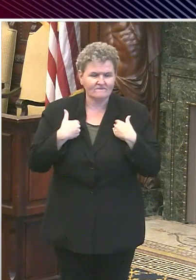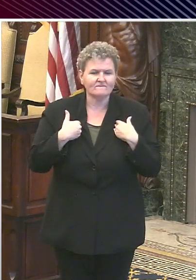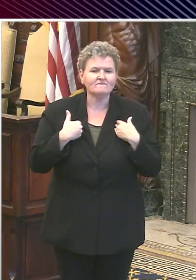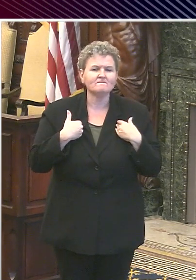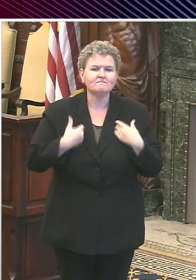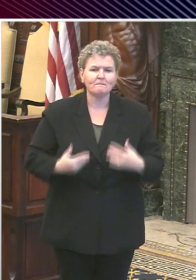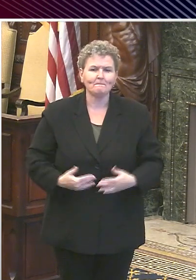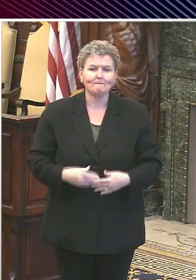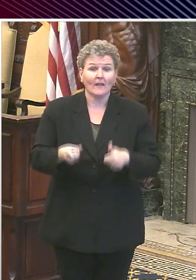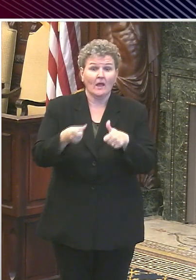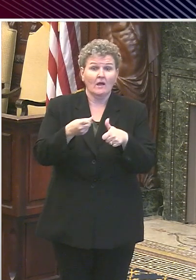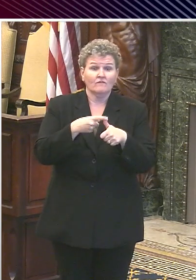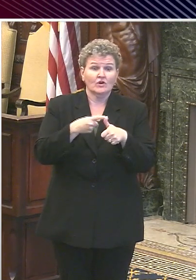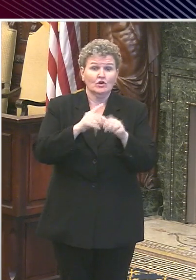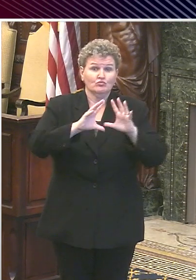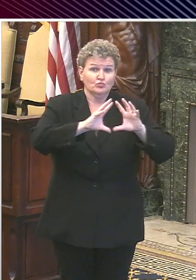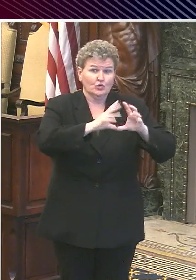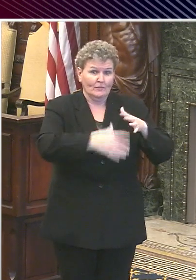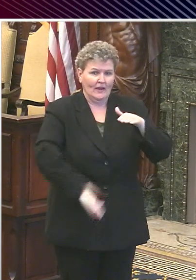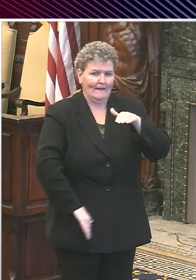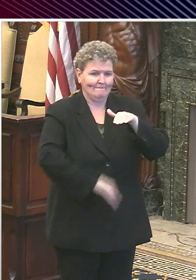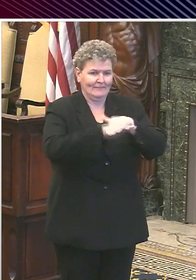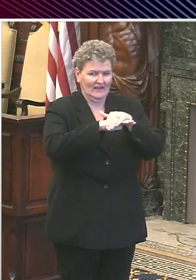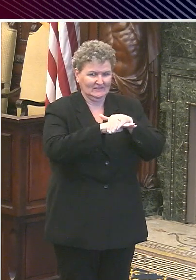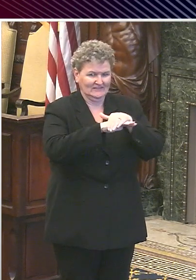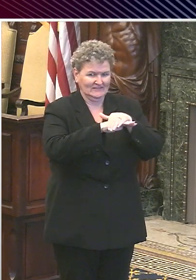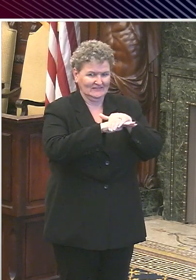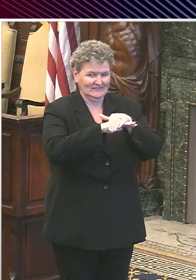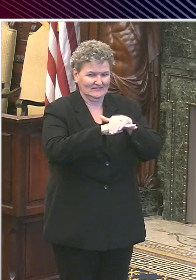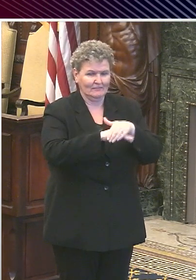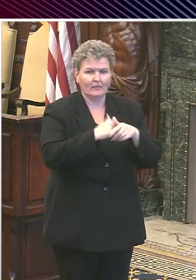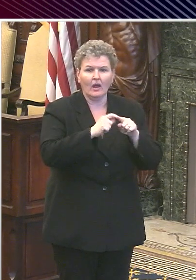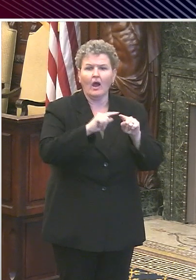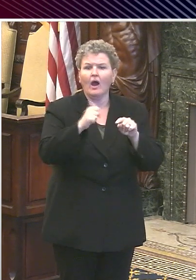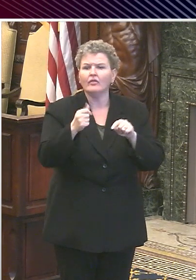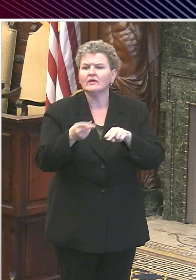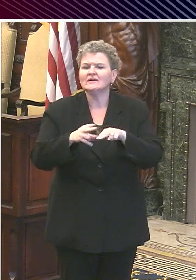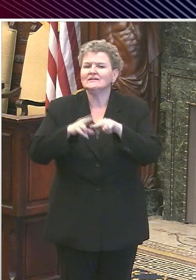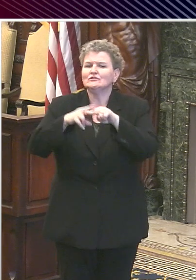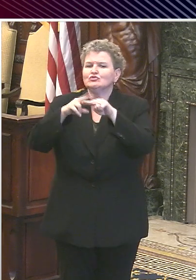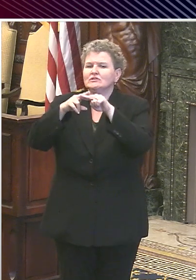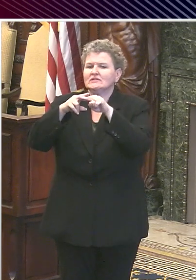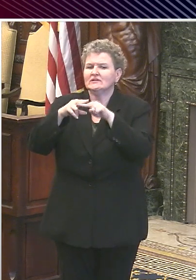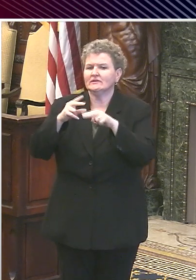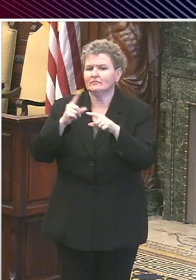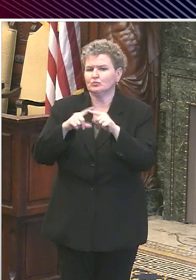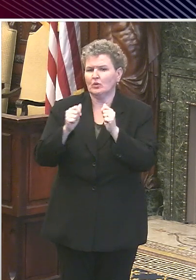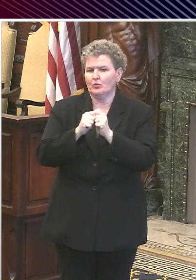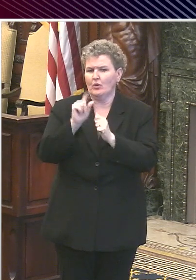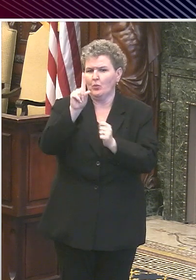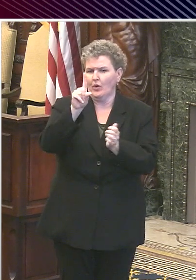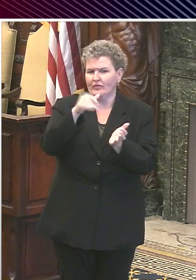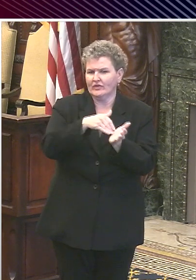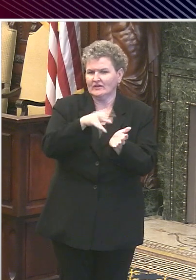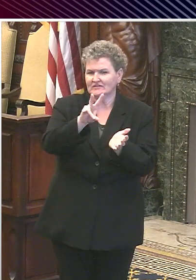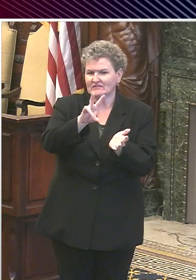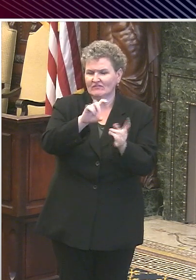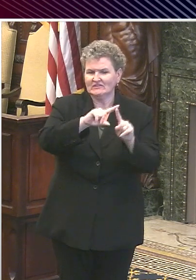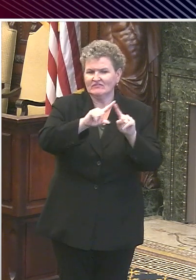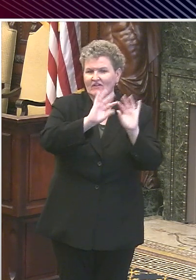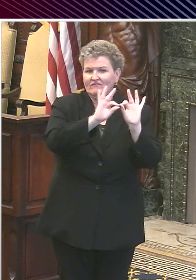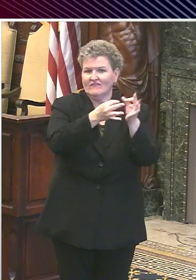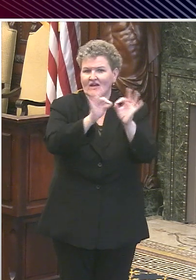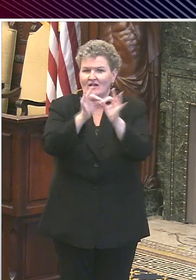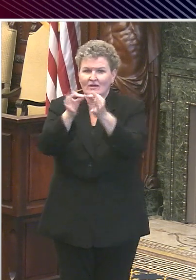phase. We've been able to reach a total number of about 1,700 families, and we've been able